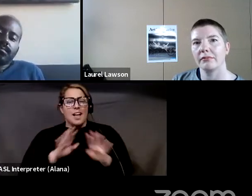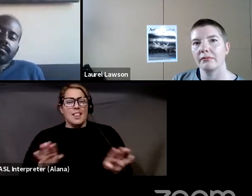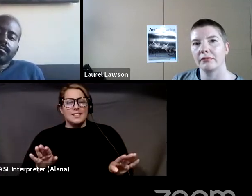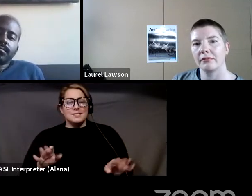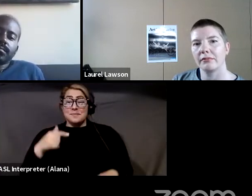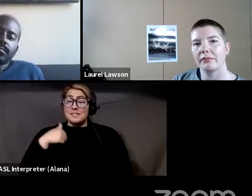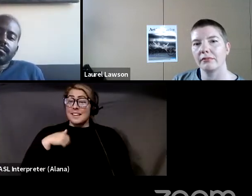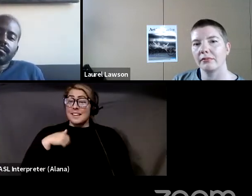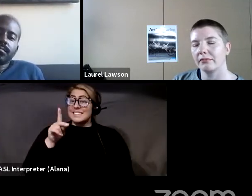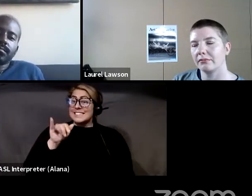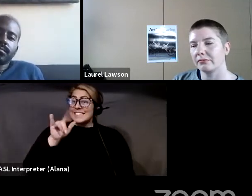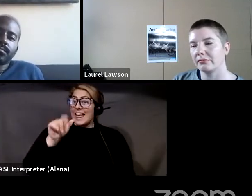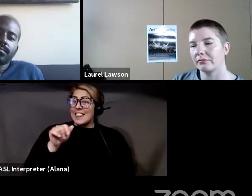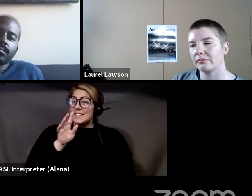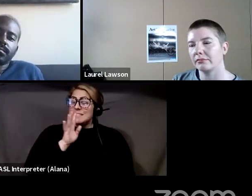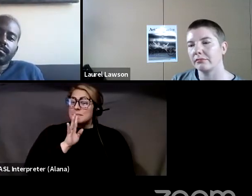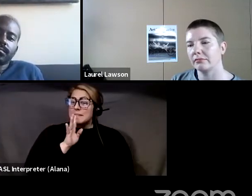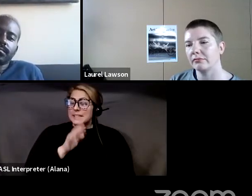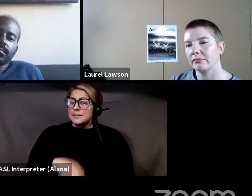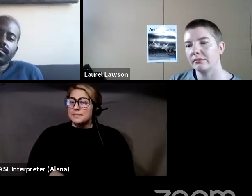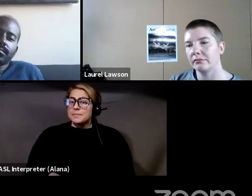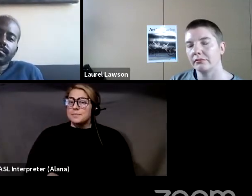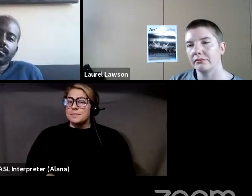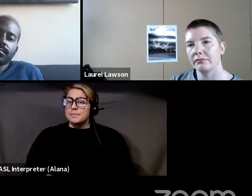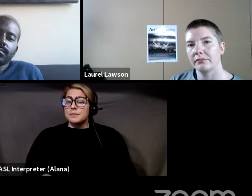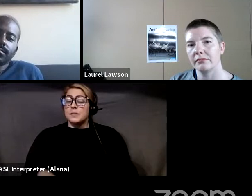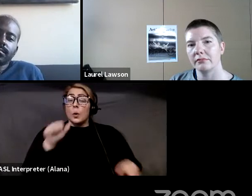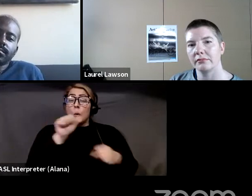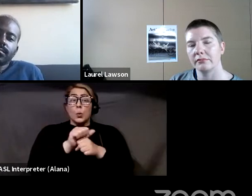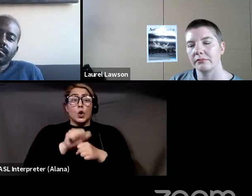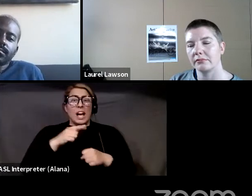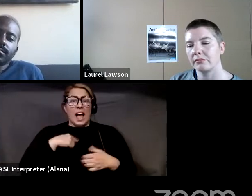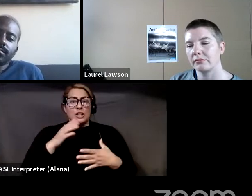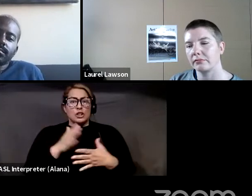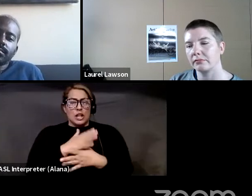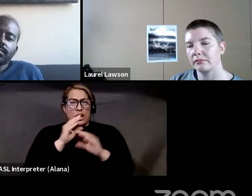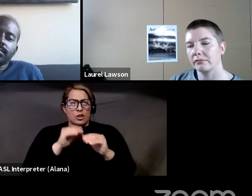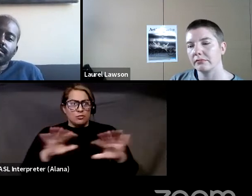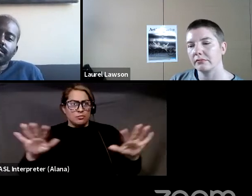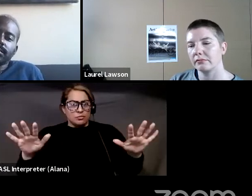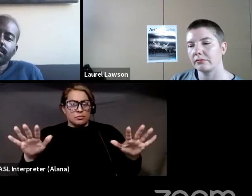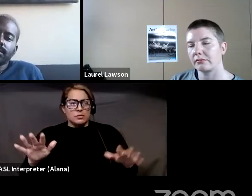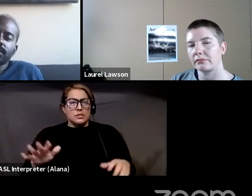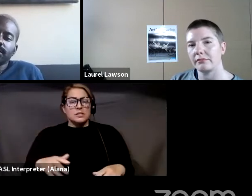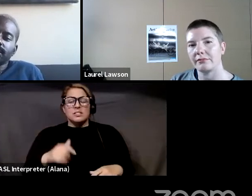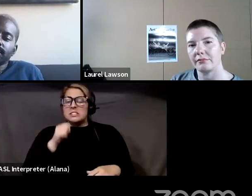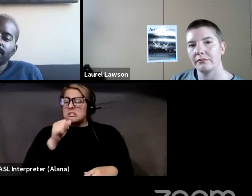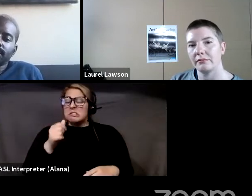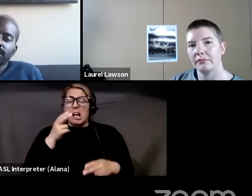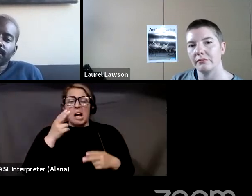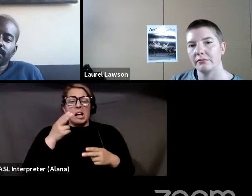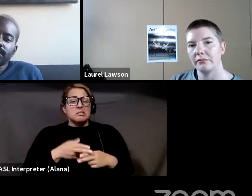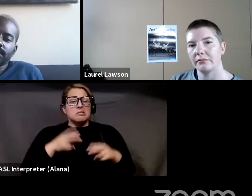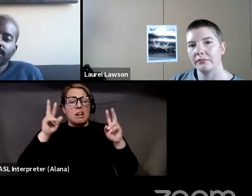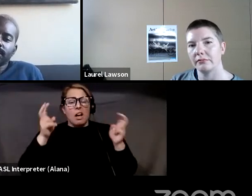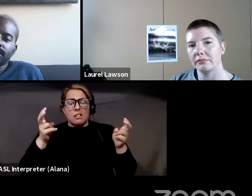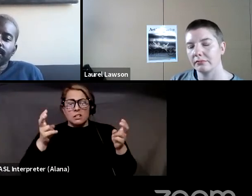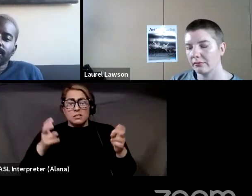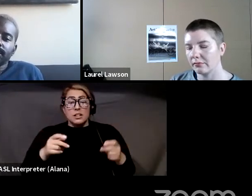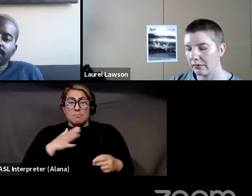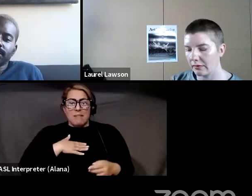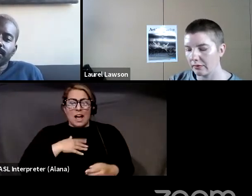This is Kayla speaking. The work that I shared is an untitled work. It's actually my most recent